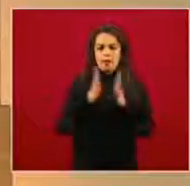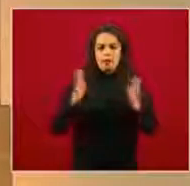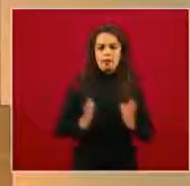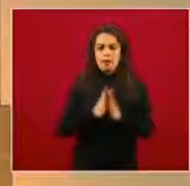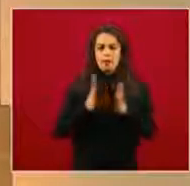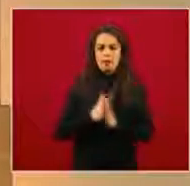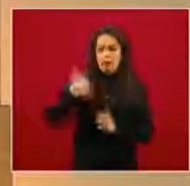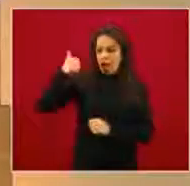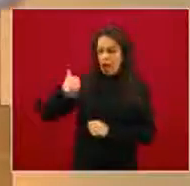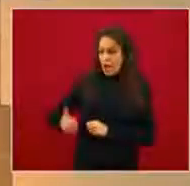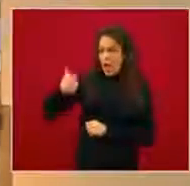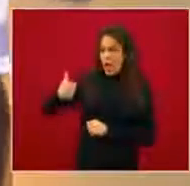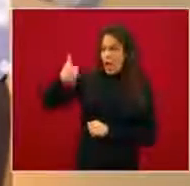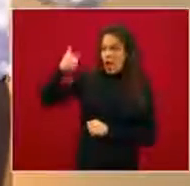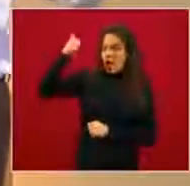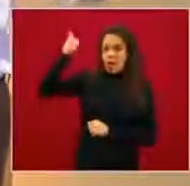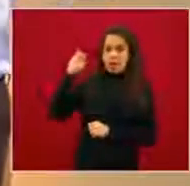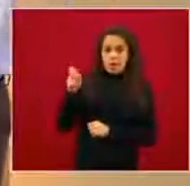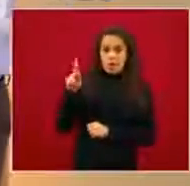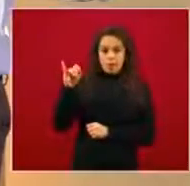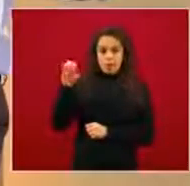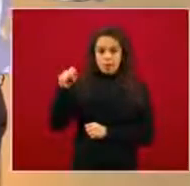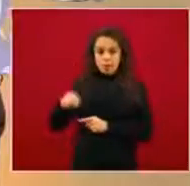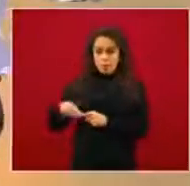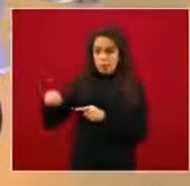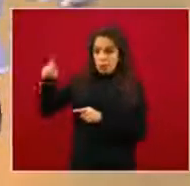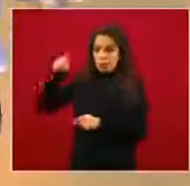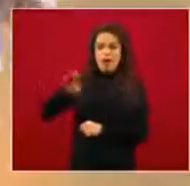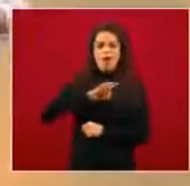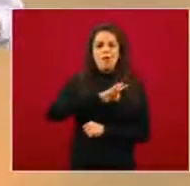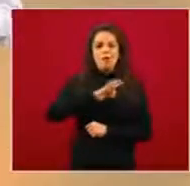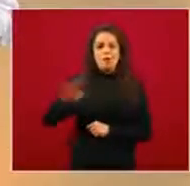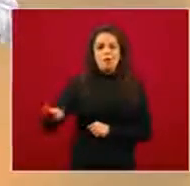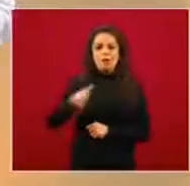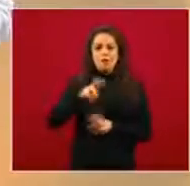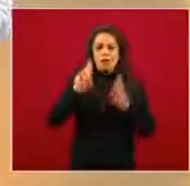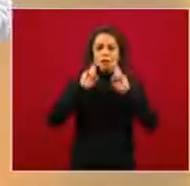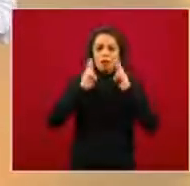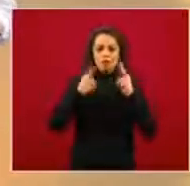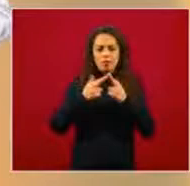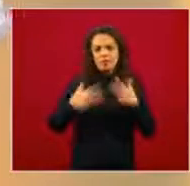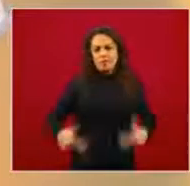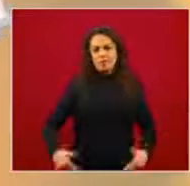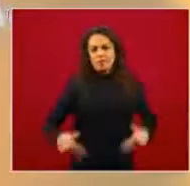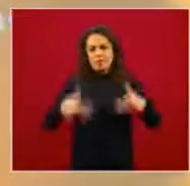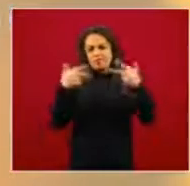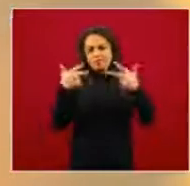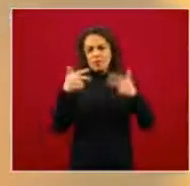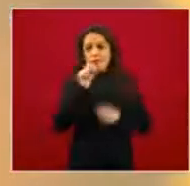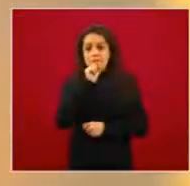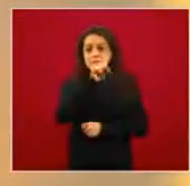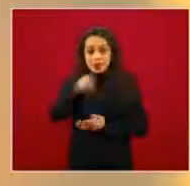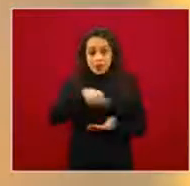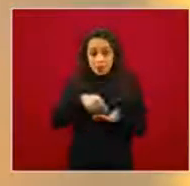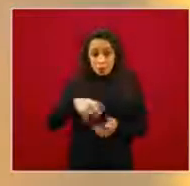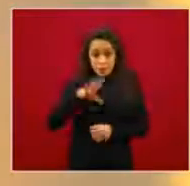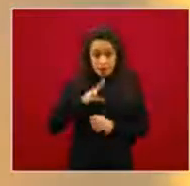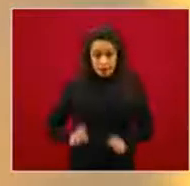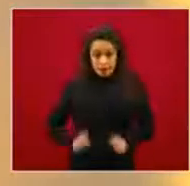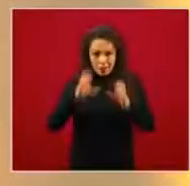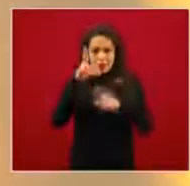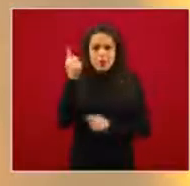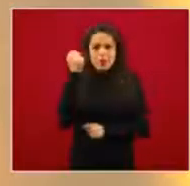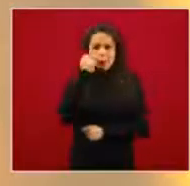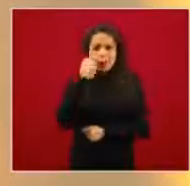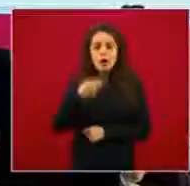involving people from each one of the stories, we can have this distance meeting even if it's in the same place, because